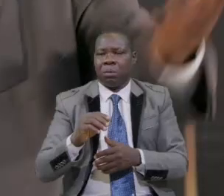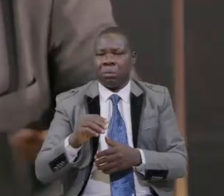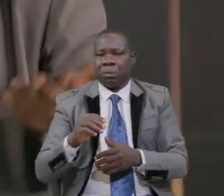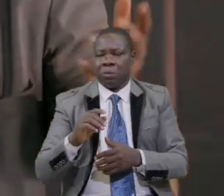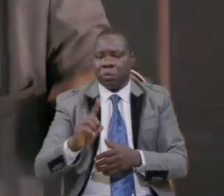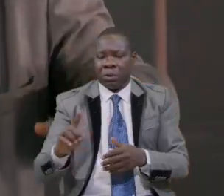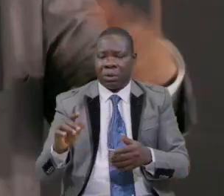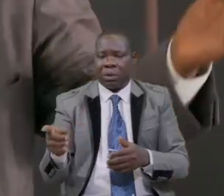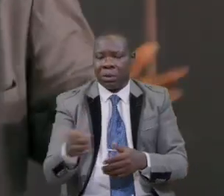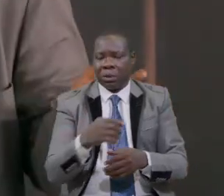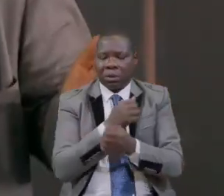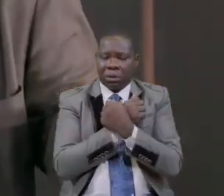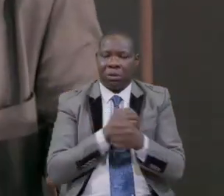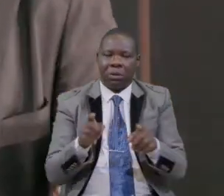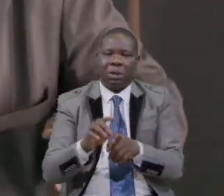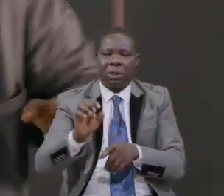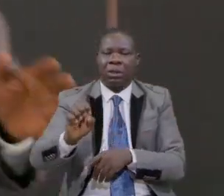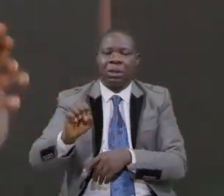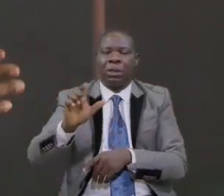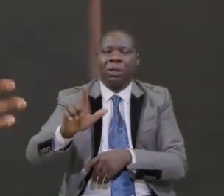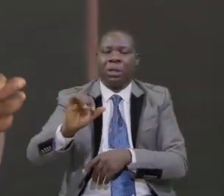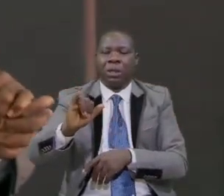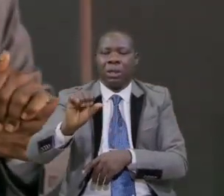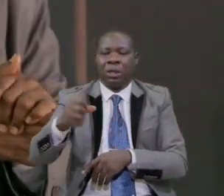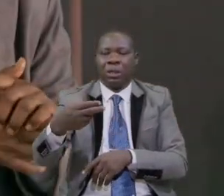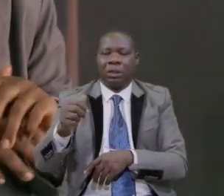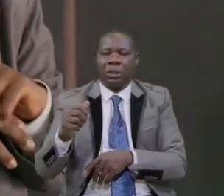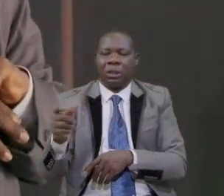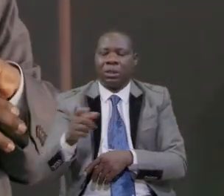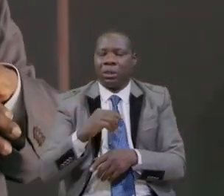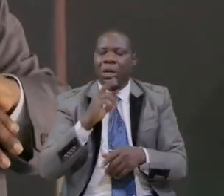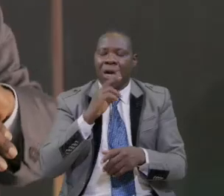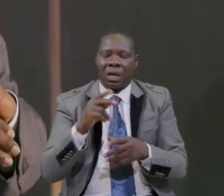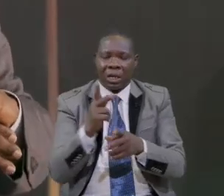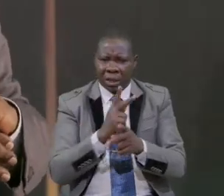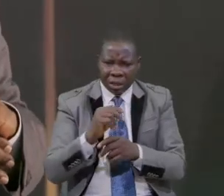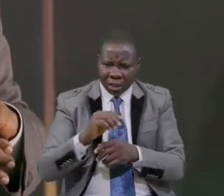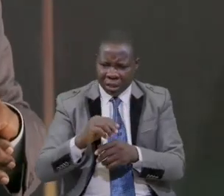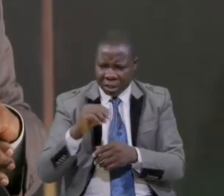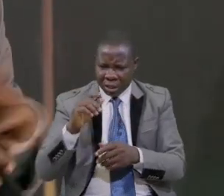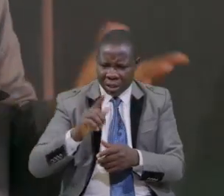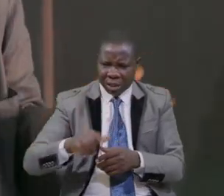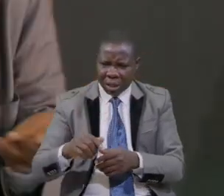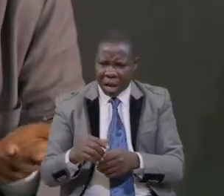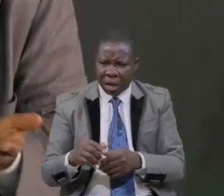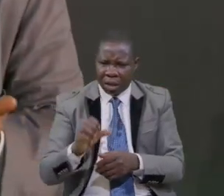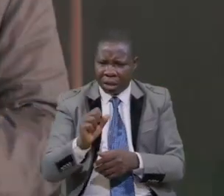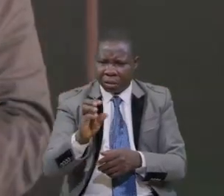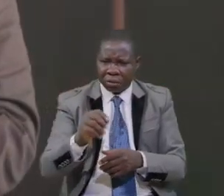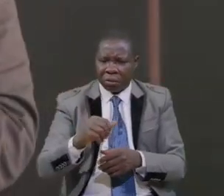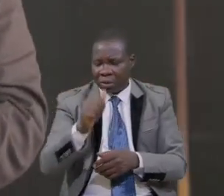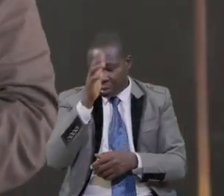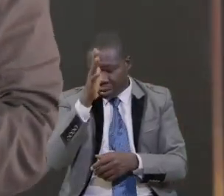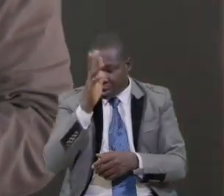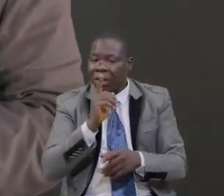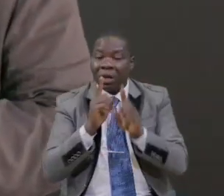be frivolous. They'll talk things that even Elisha will be wondering. So Papa talks like this. So